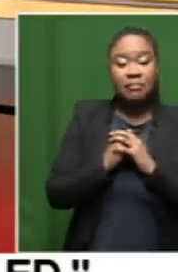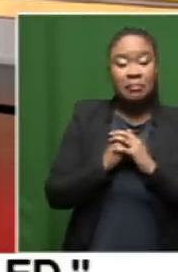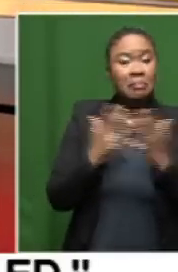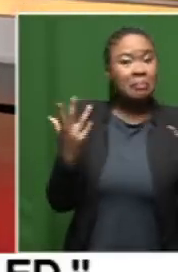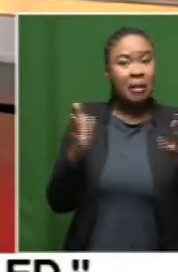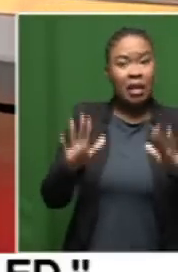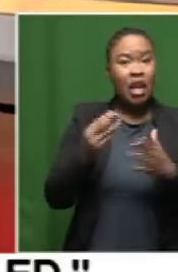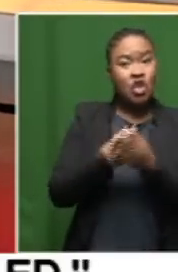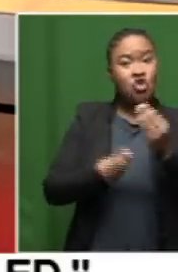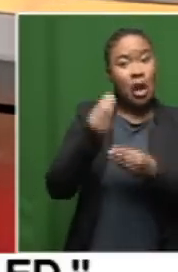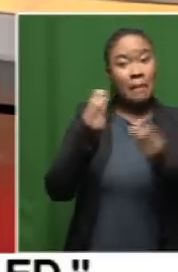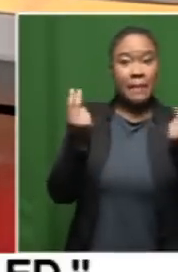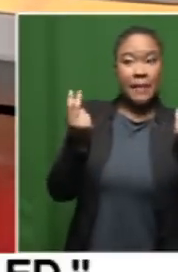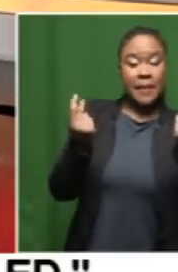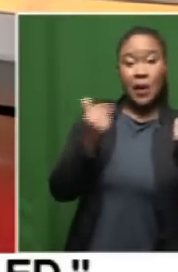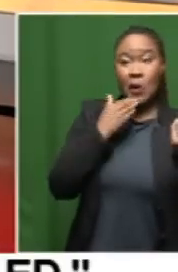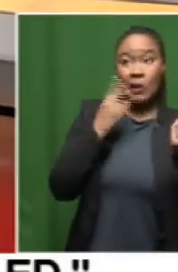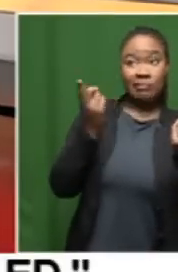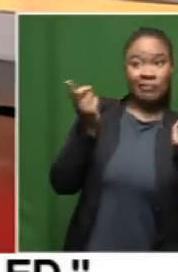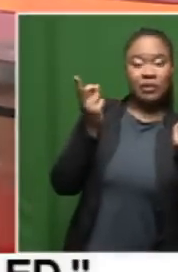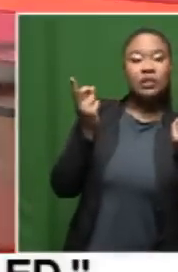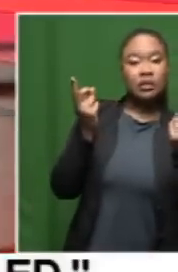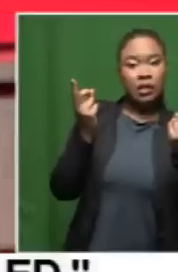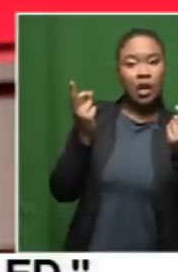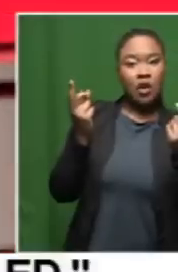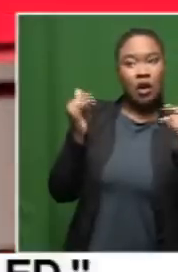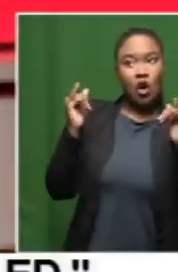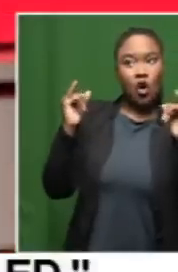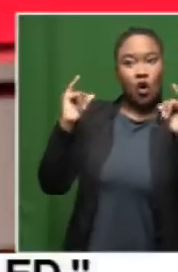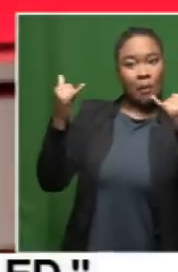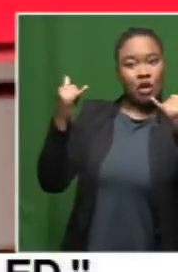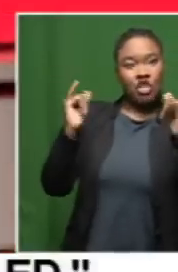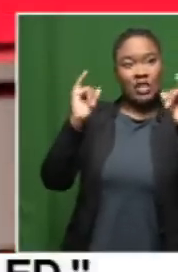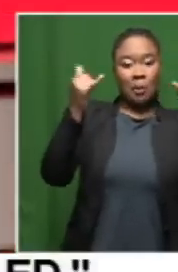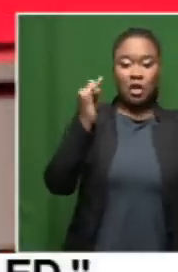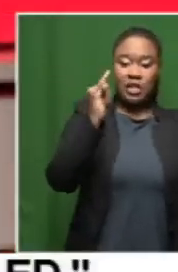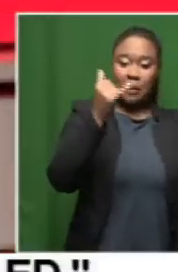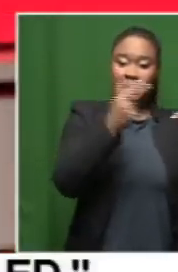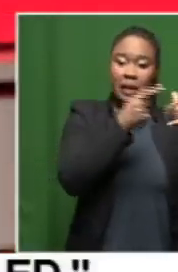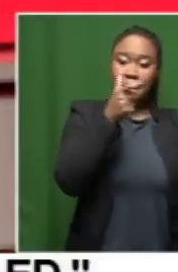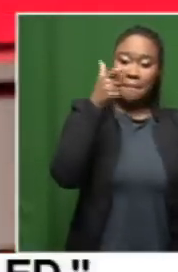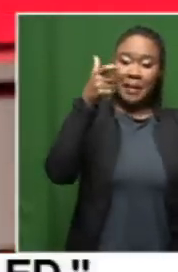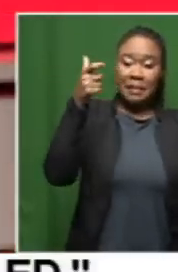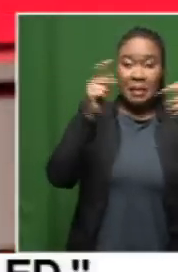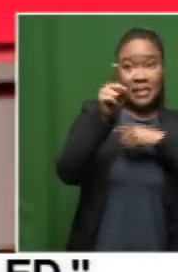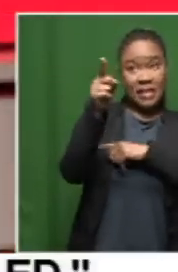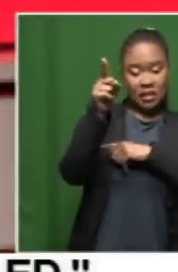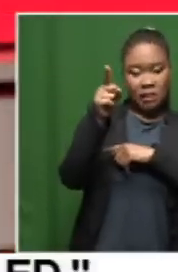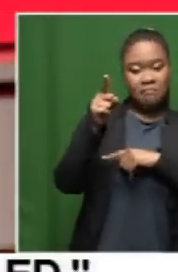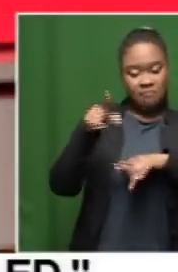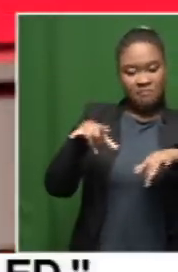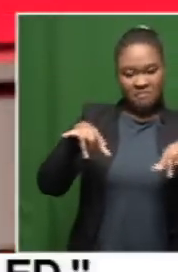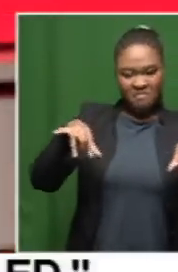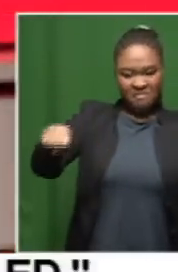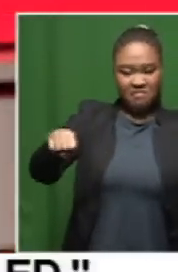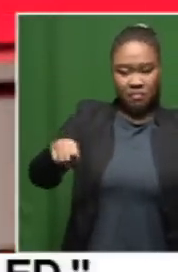economy has remained largely owned by corporations, big corporations, The state, I think in the early stages,